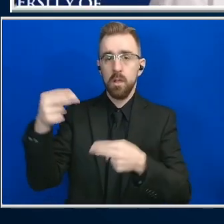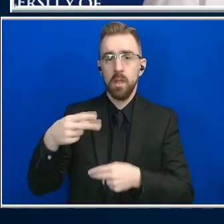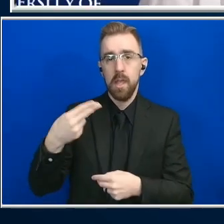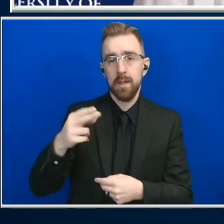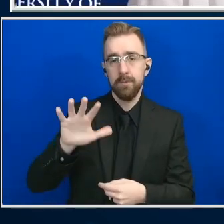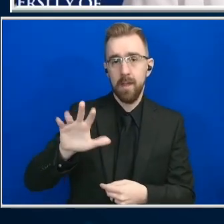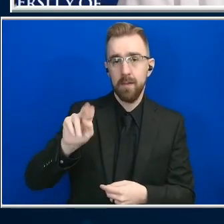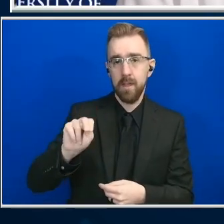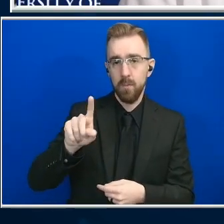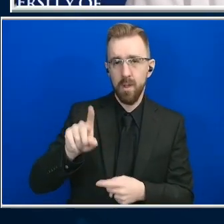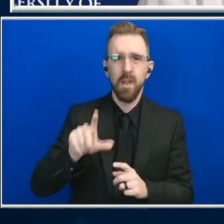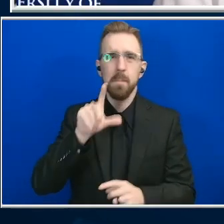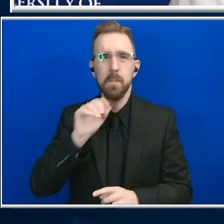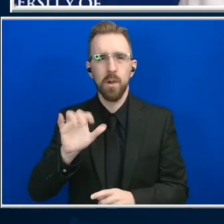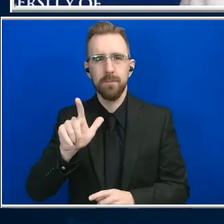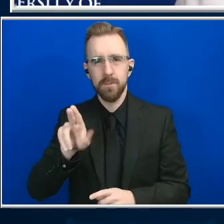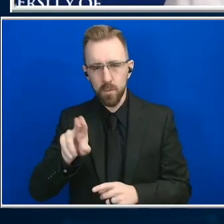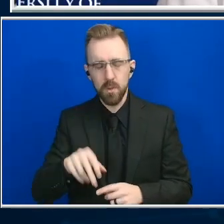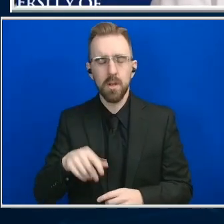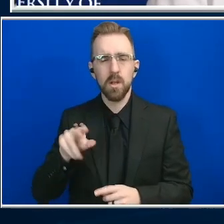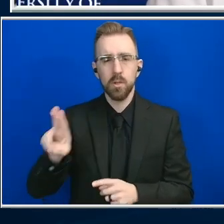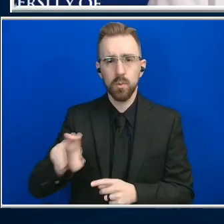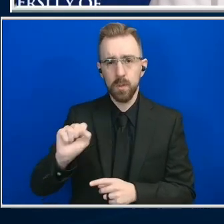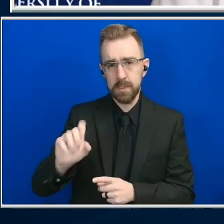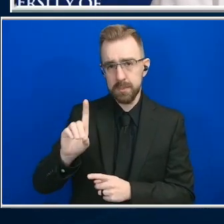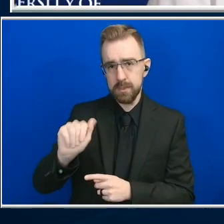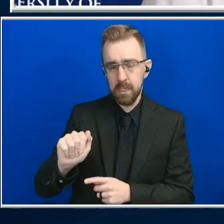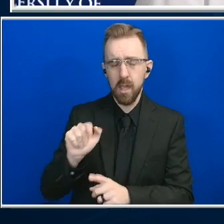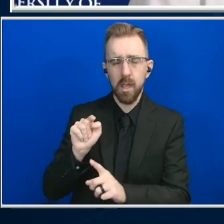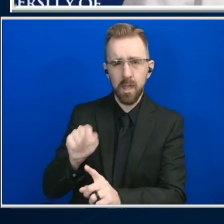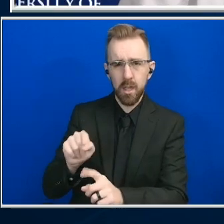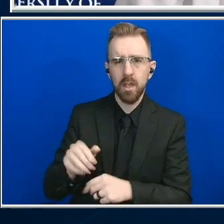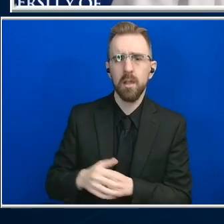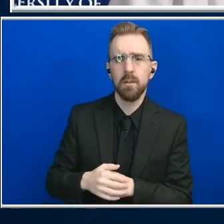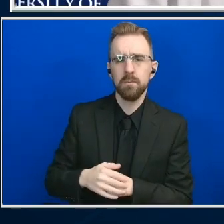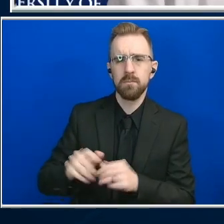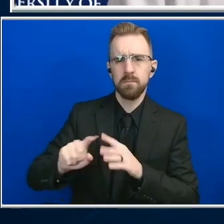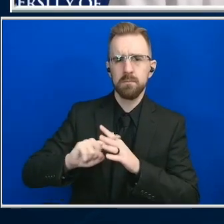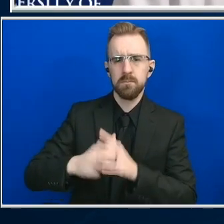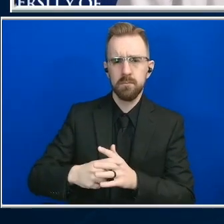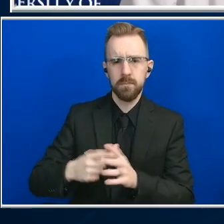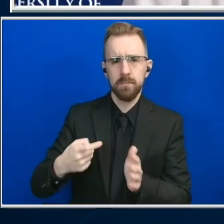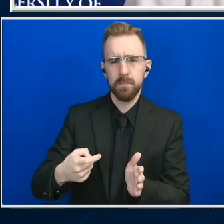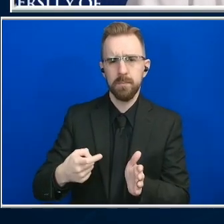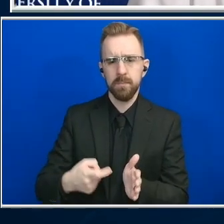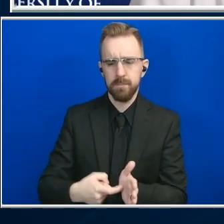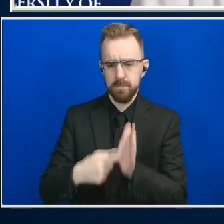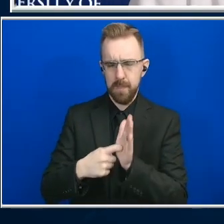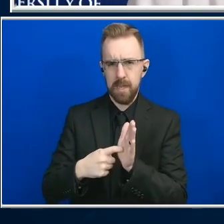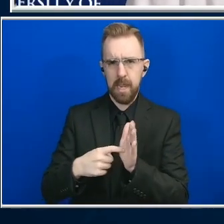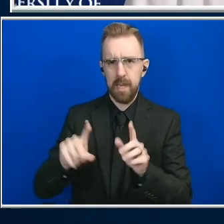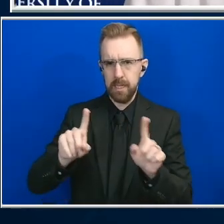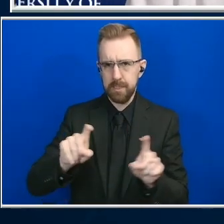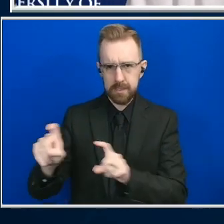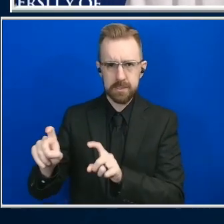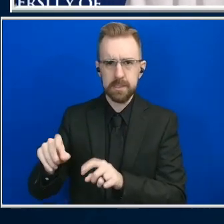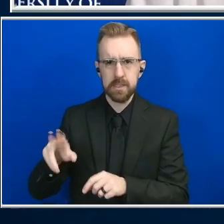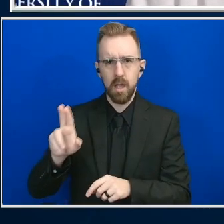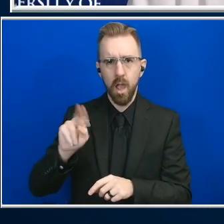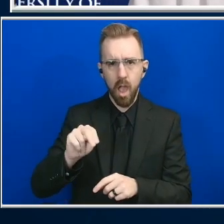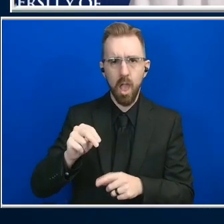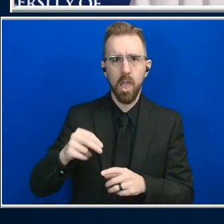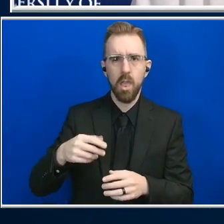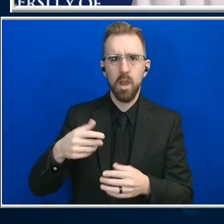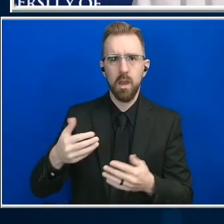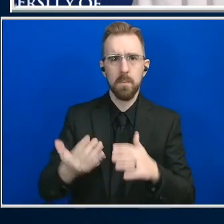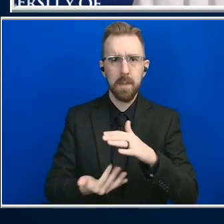flu. The USDA began mandated testing of unpasteurized milk. Yeah. Because a